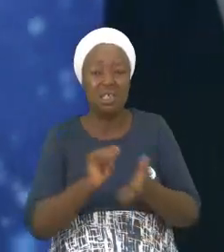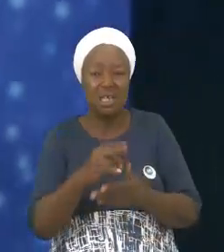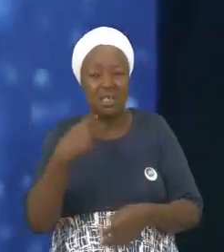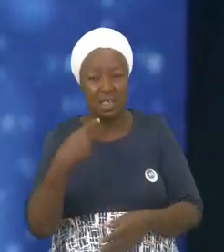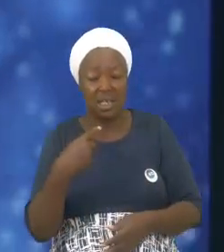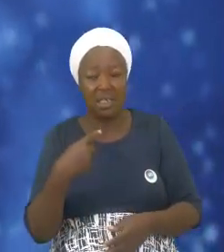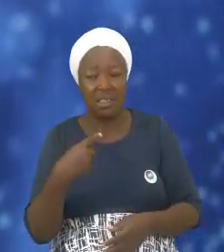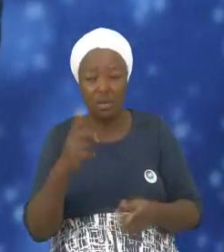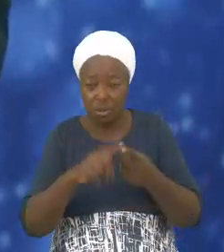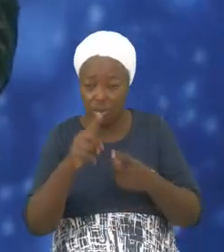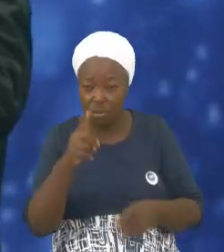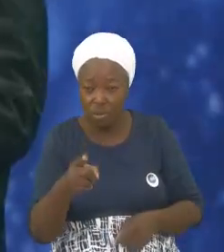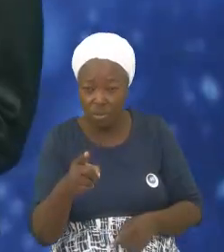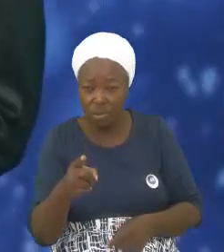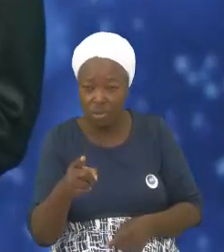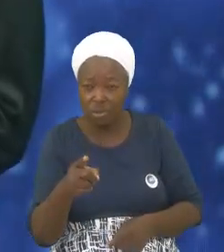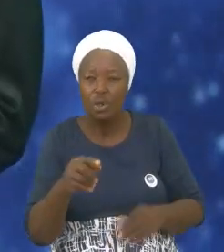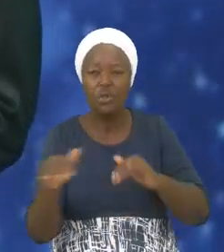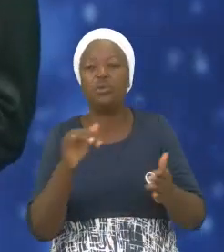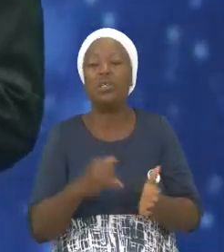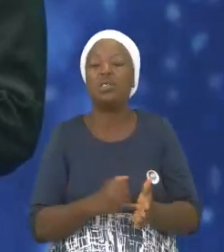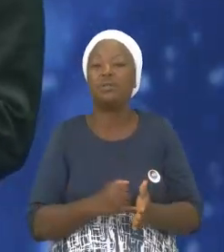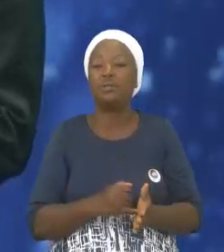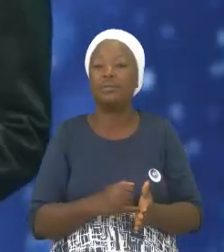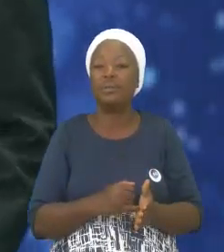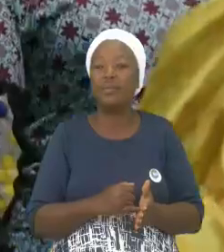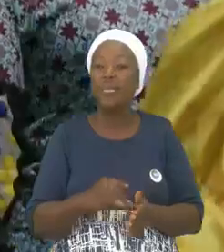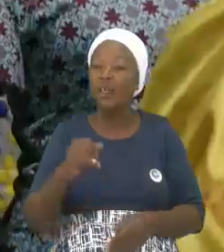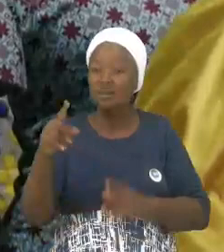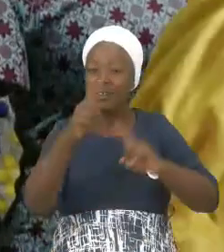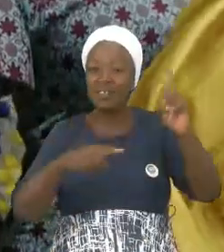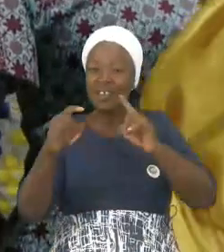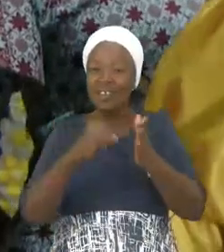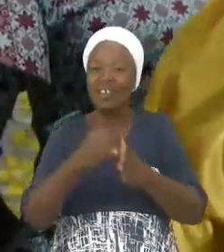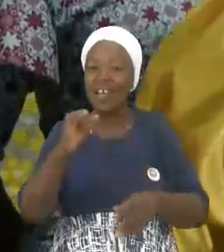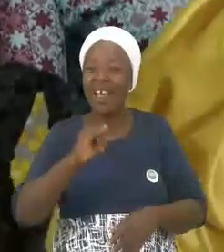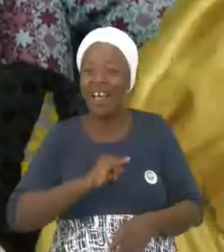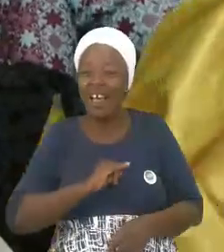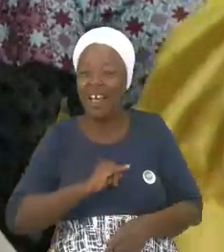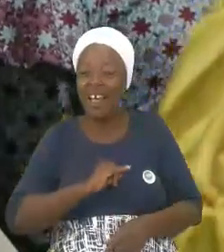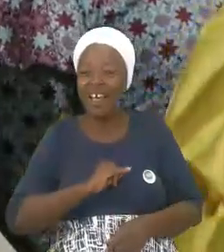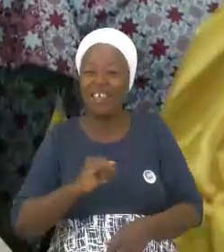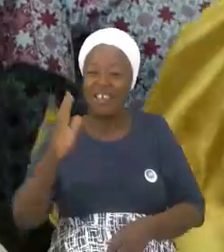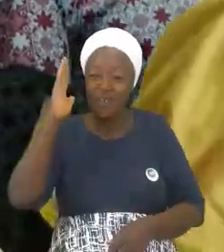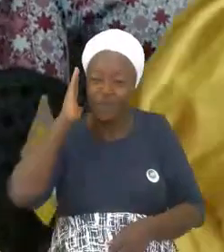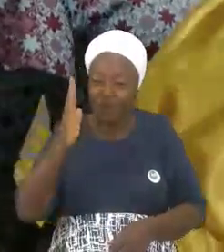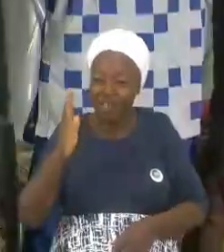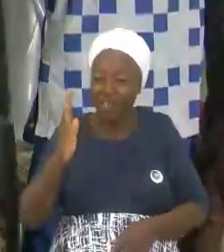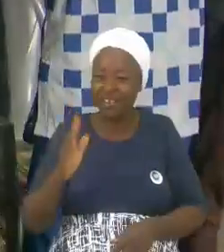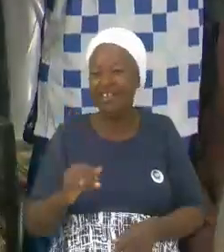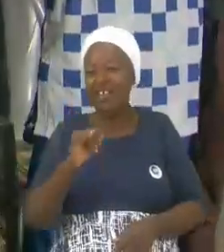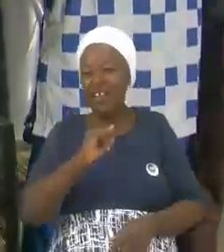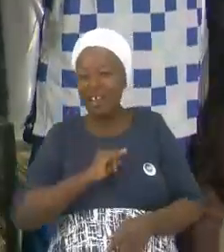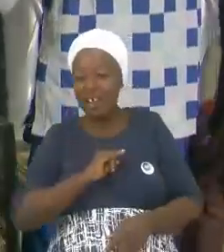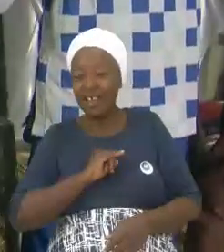says unto you, do it. I will. Somebody there, I